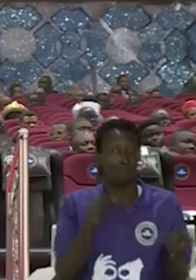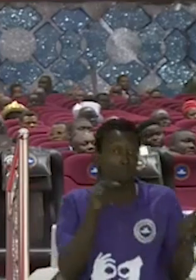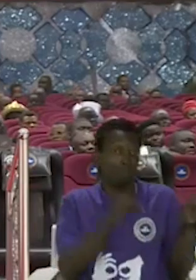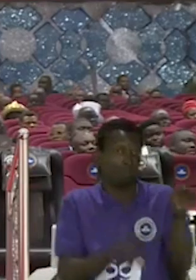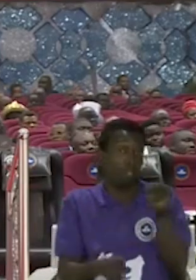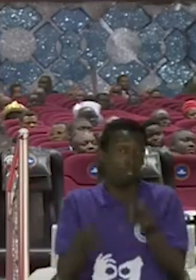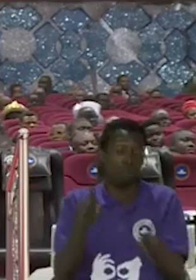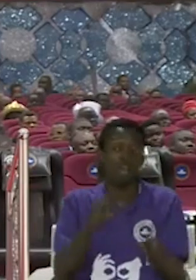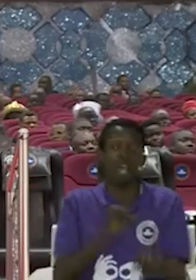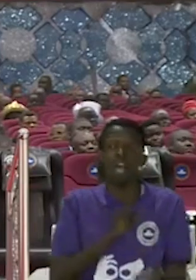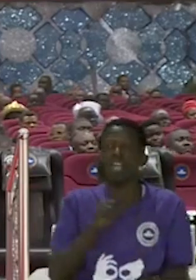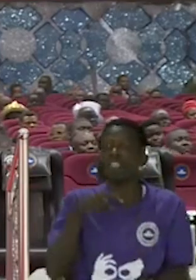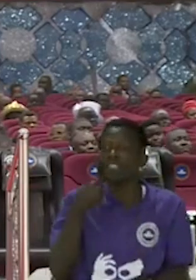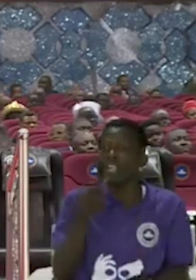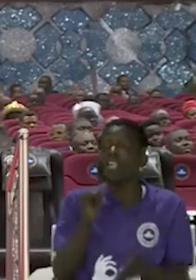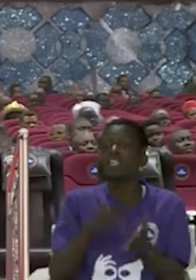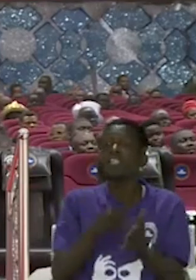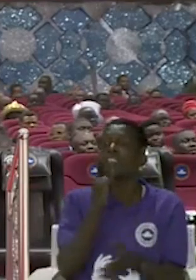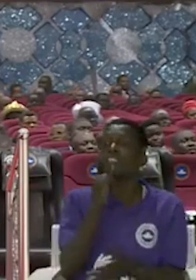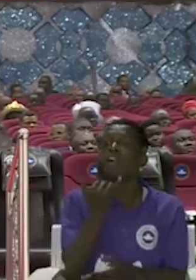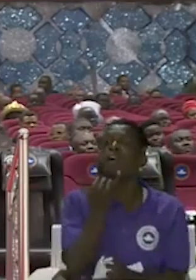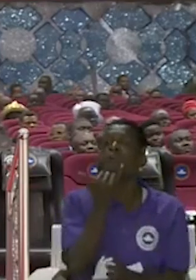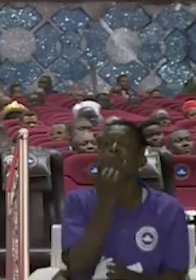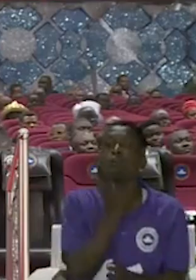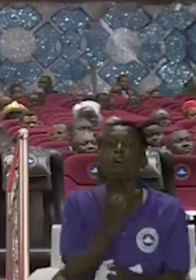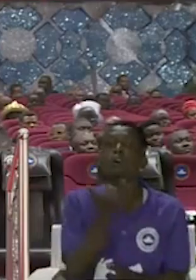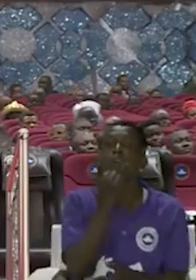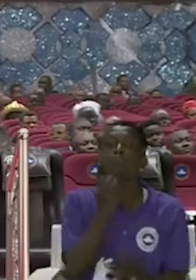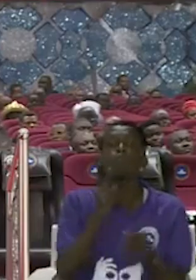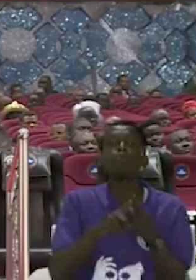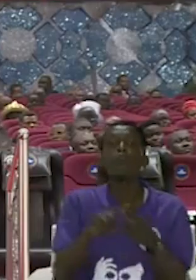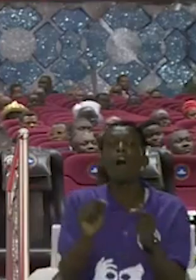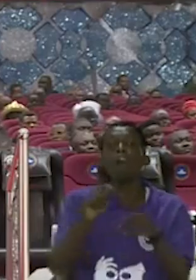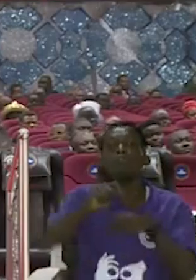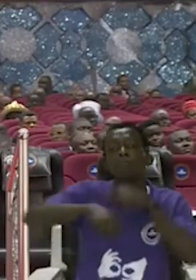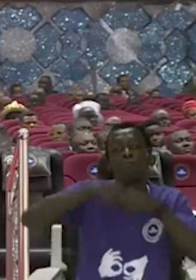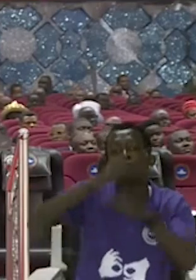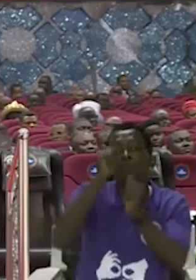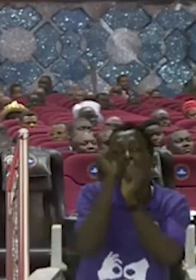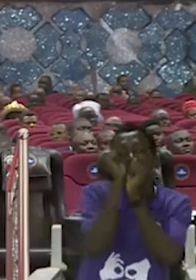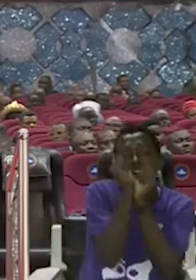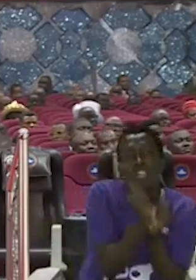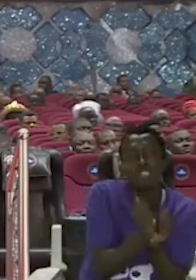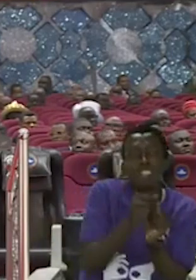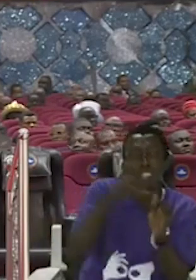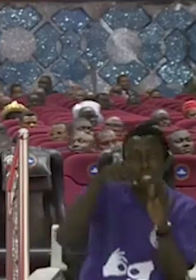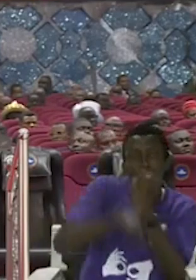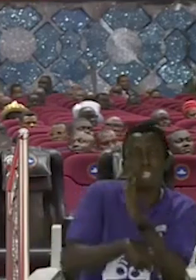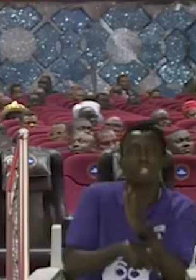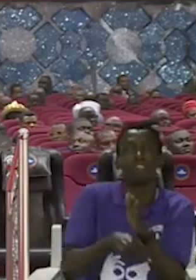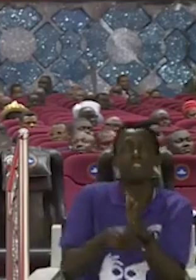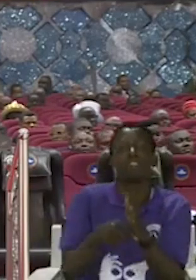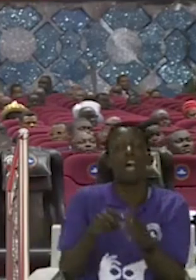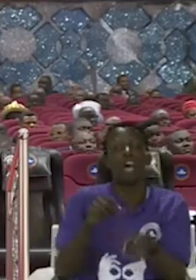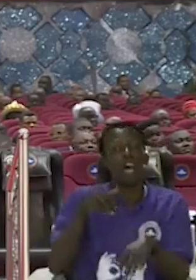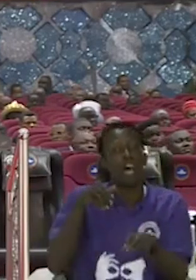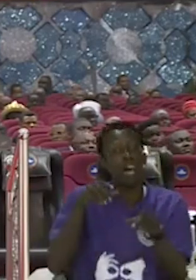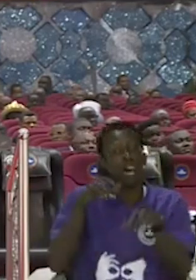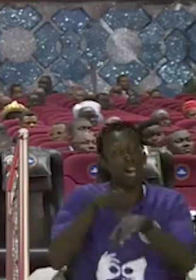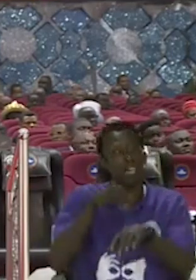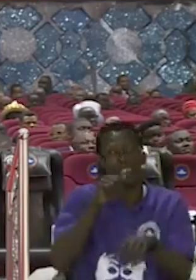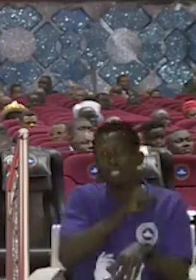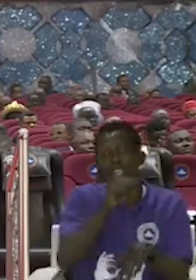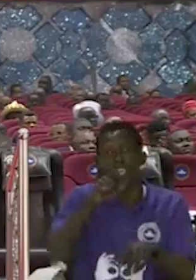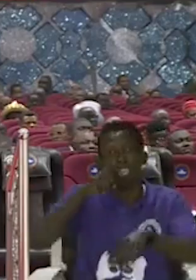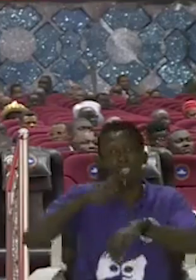people. I say it is wrong to tie you down to 10% at a time when,